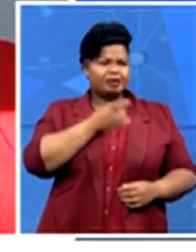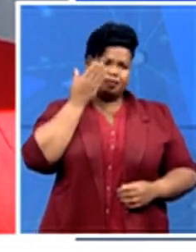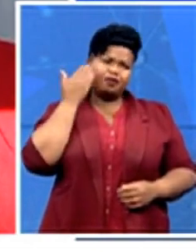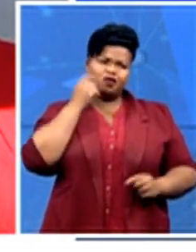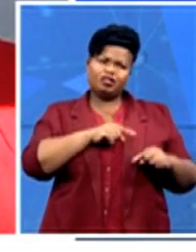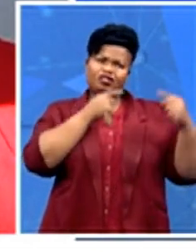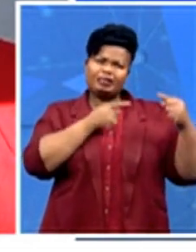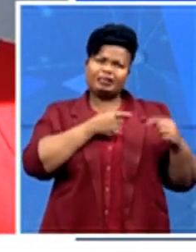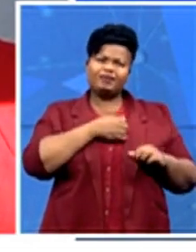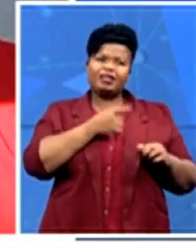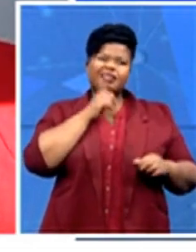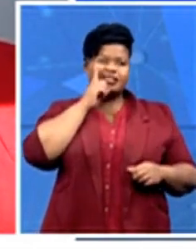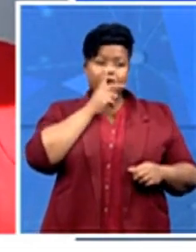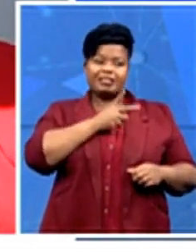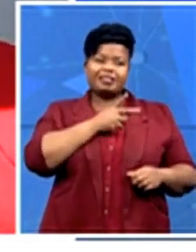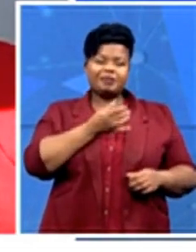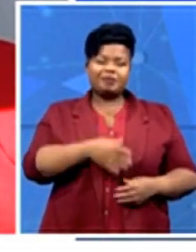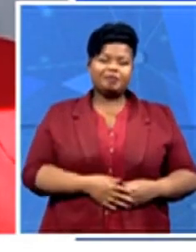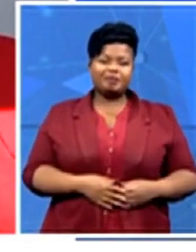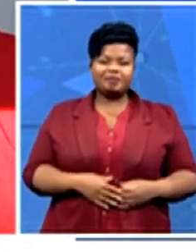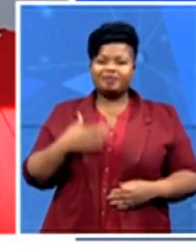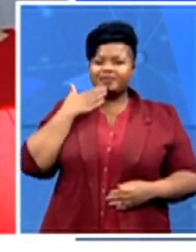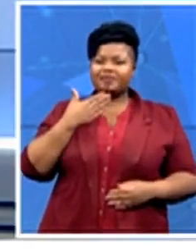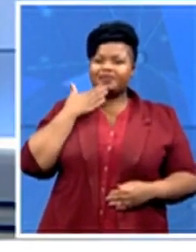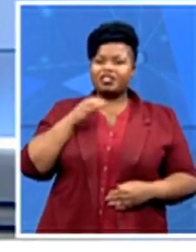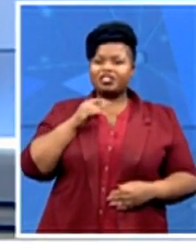much, Chriselda Lewis, bringing us the latest there in terms of